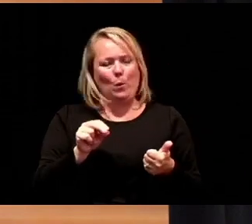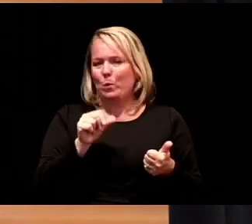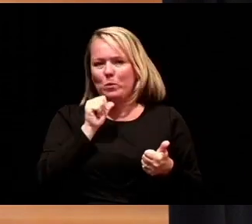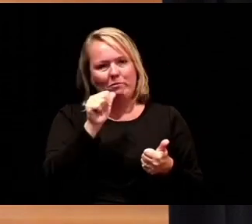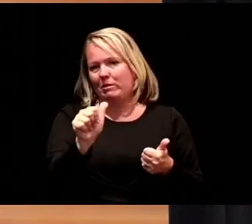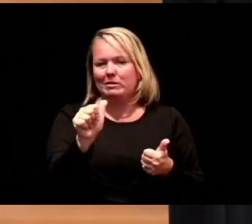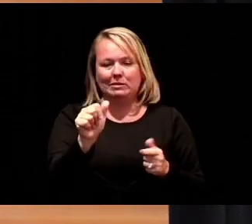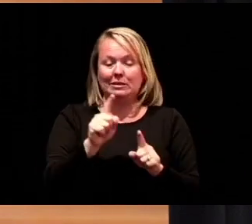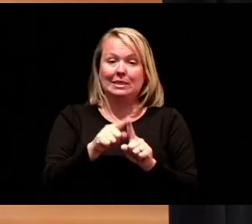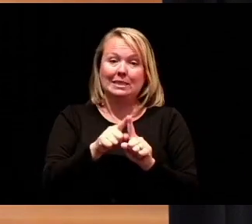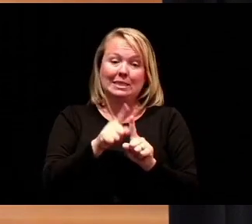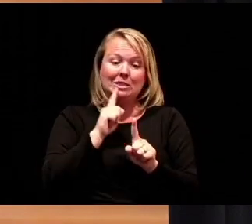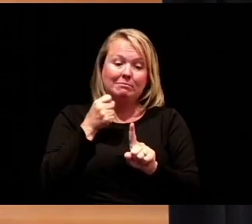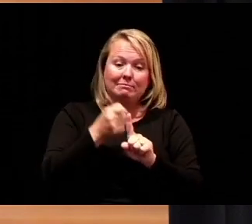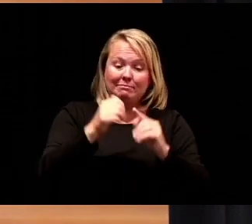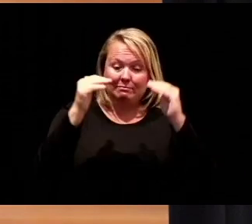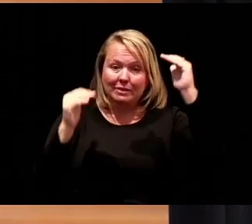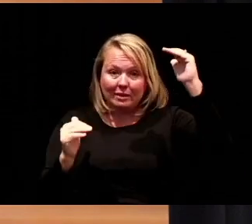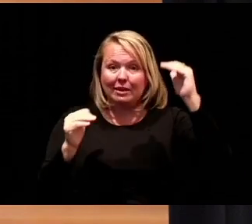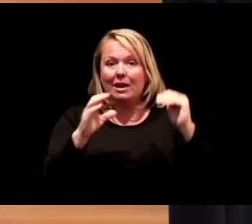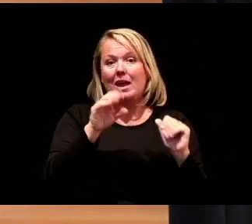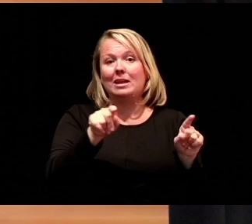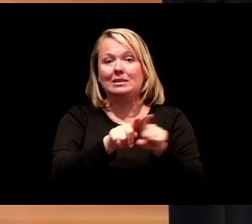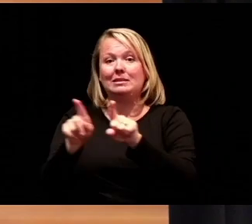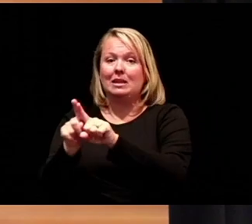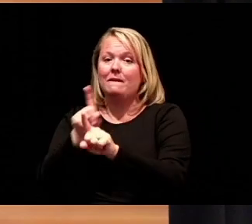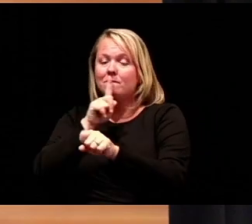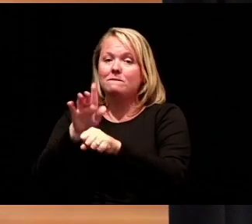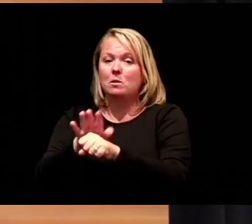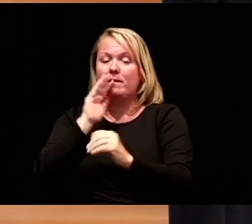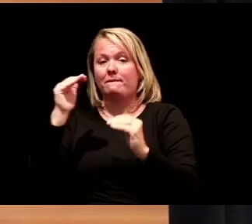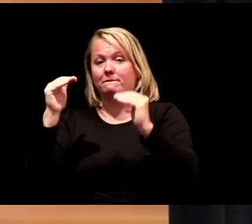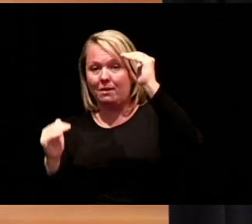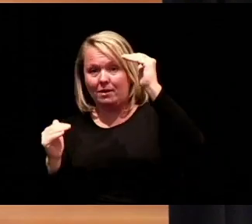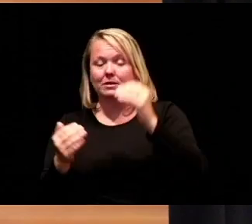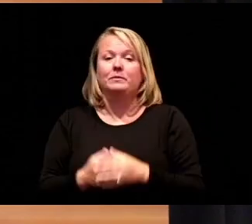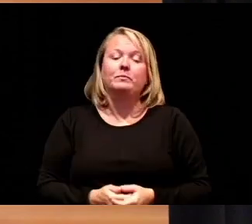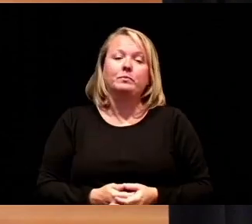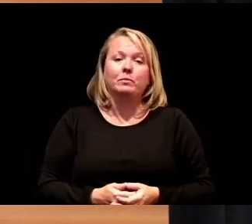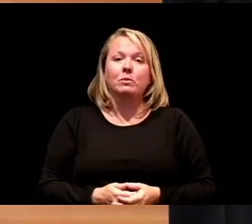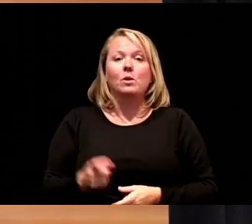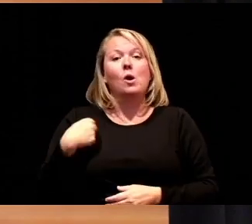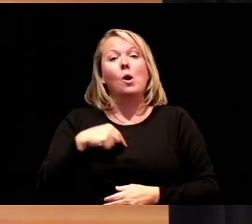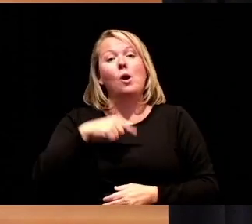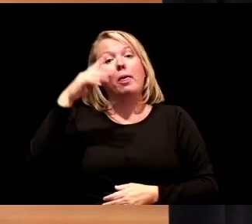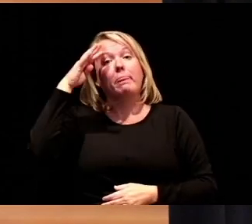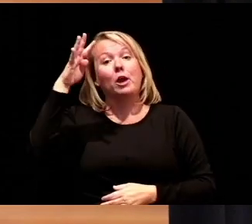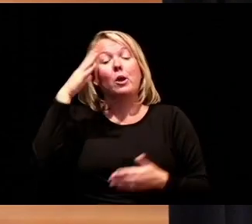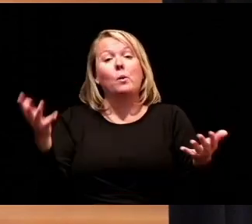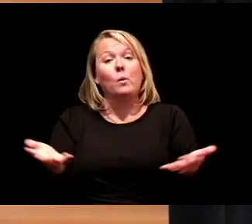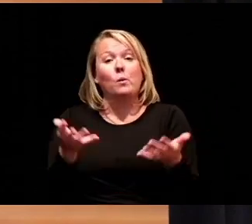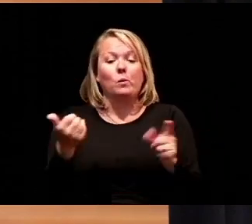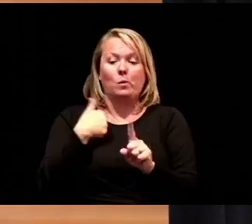nature, disparate impact is broad and systemic. It will affect a group of people. The biggest cases are